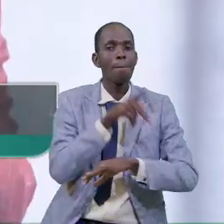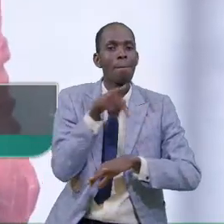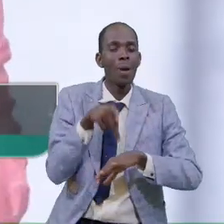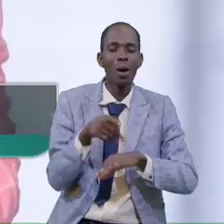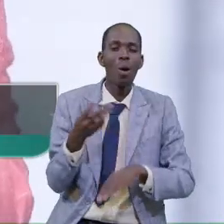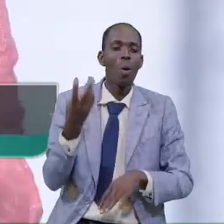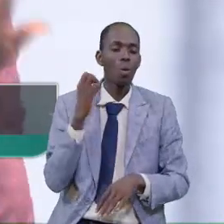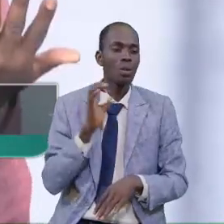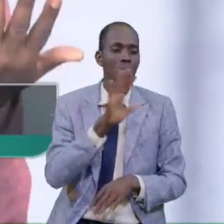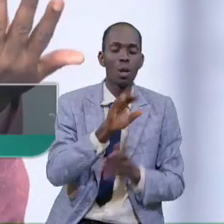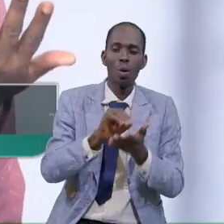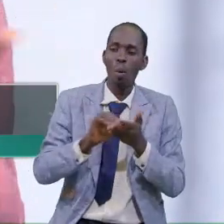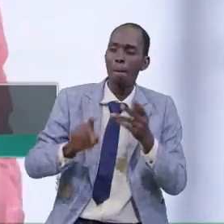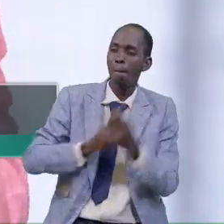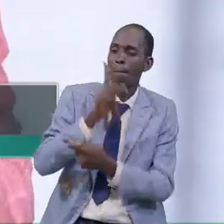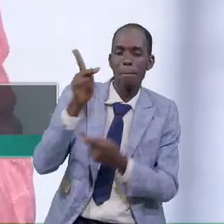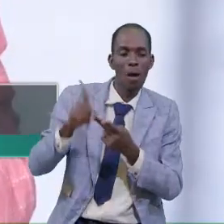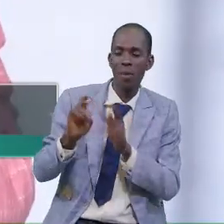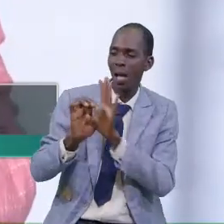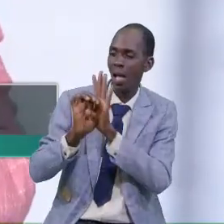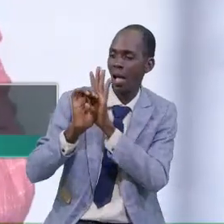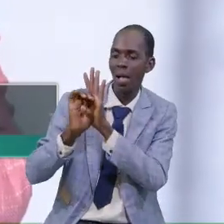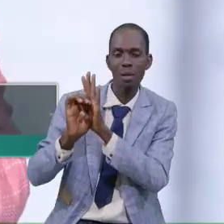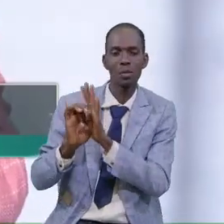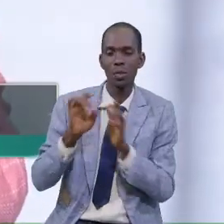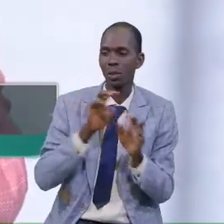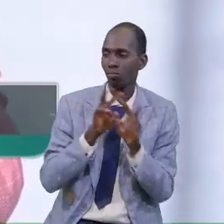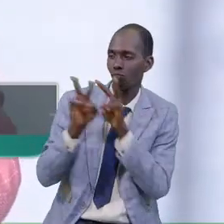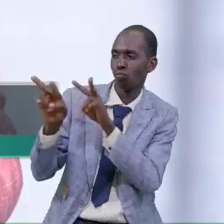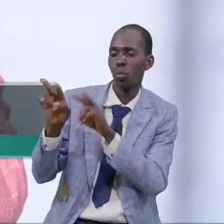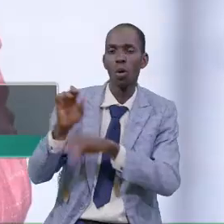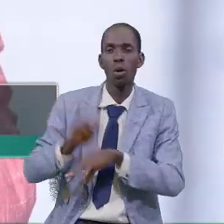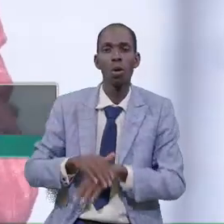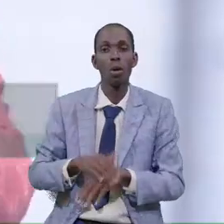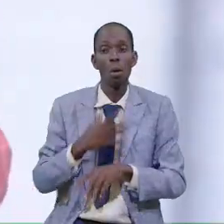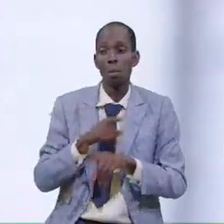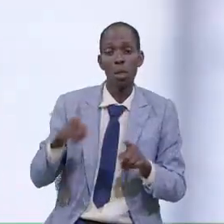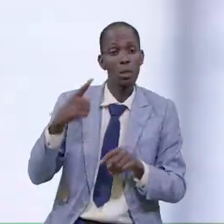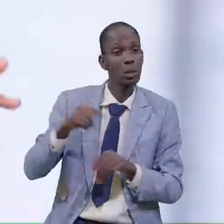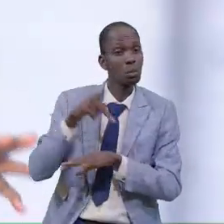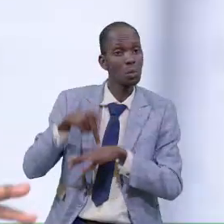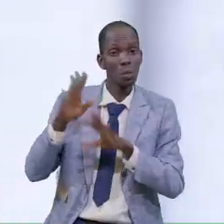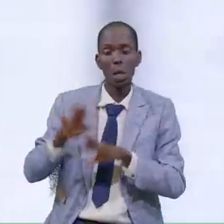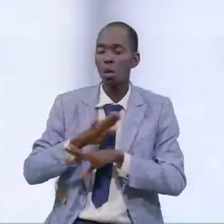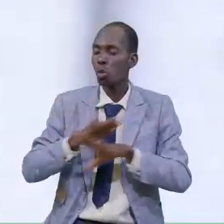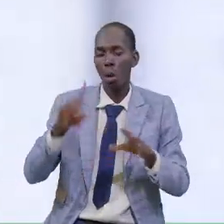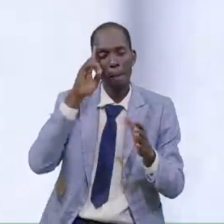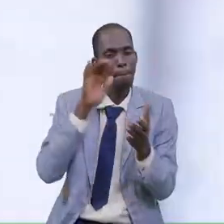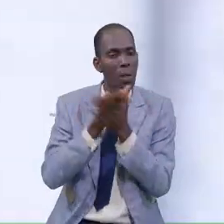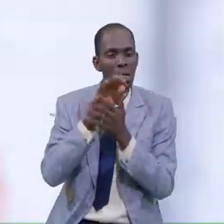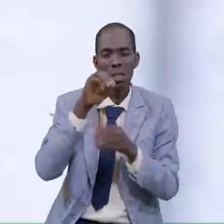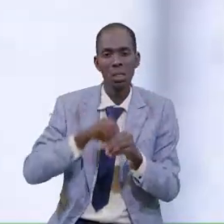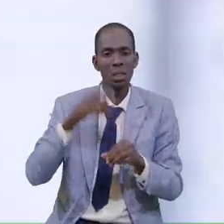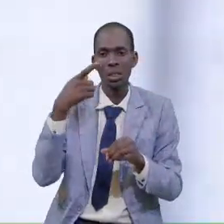But he didn't believe in the grace of God, in the goodness of God. He didn't believe in the